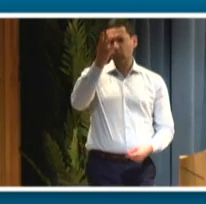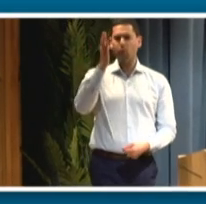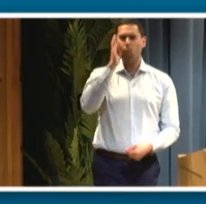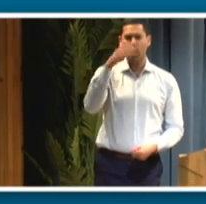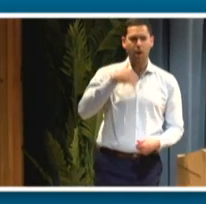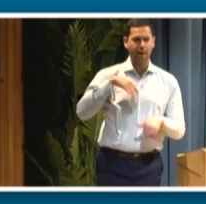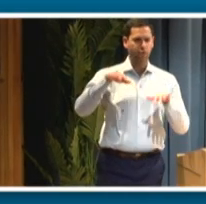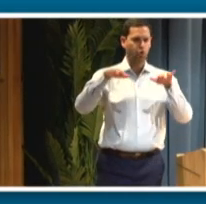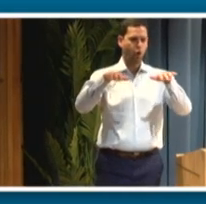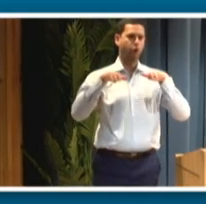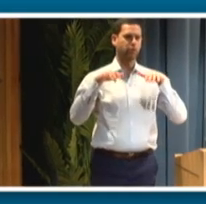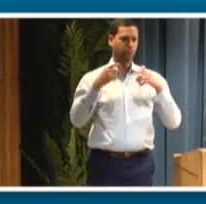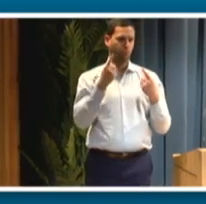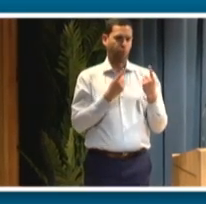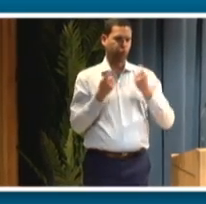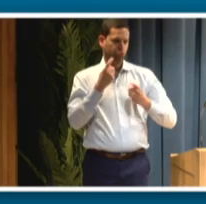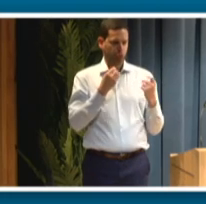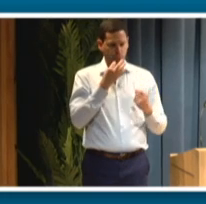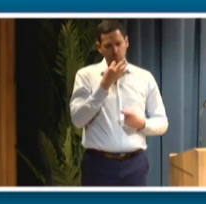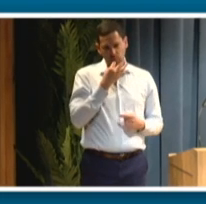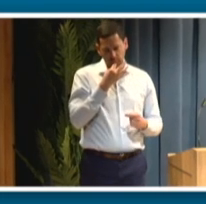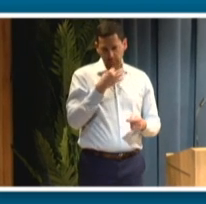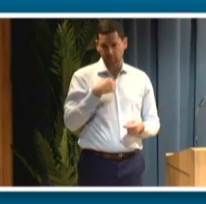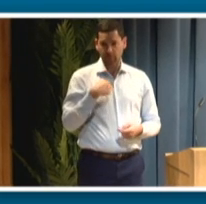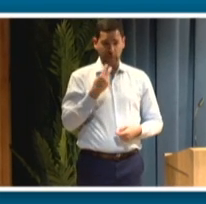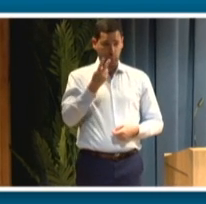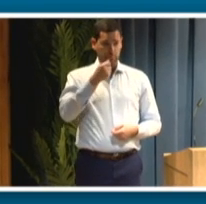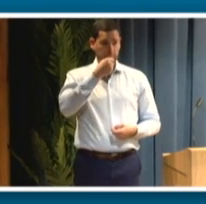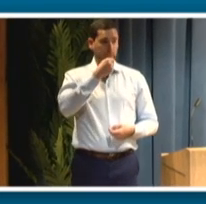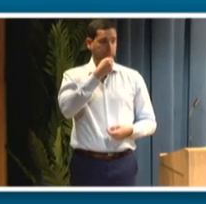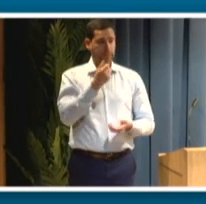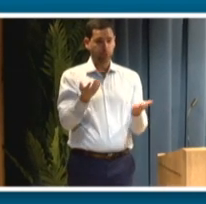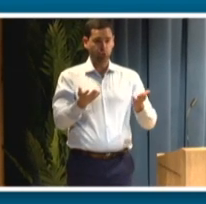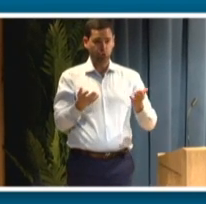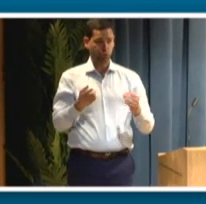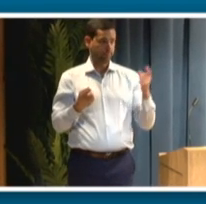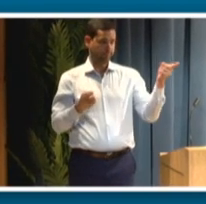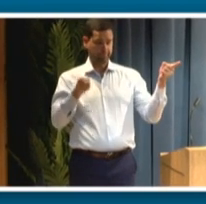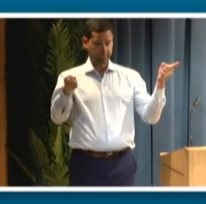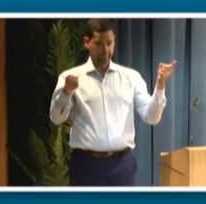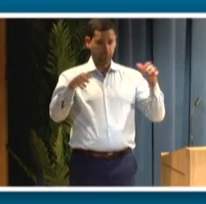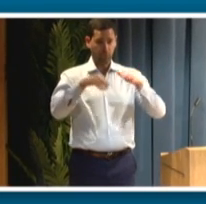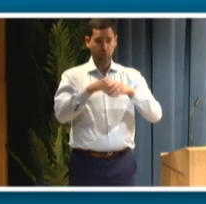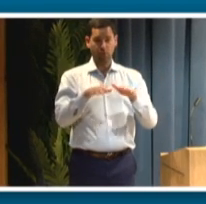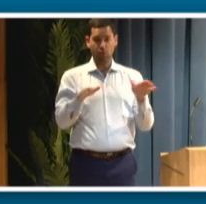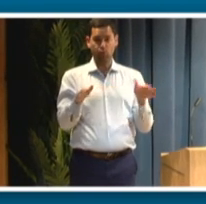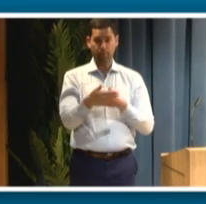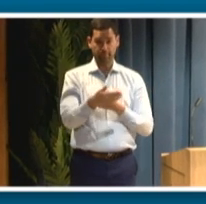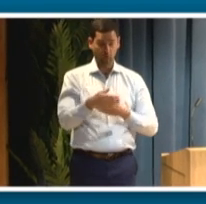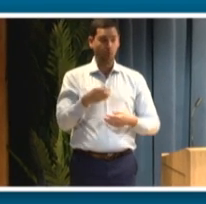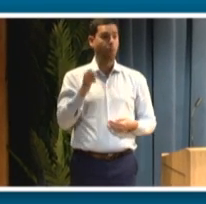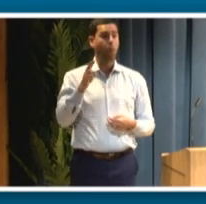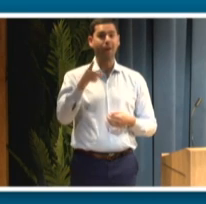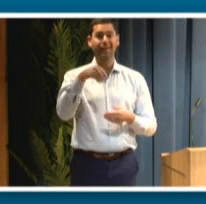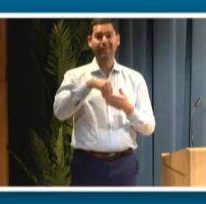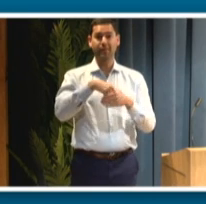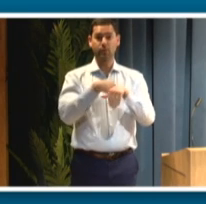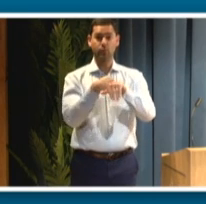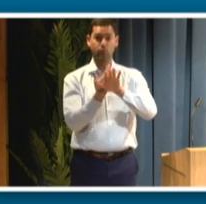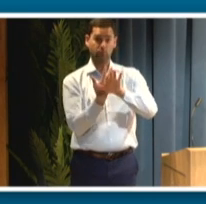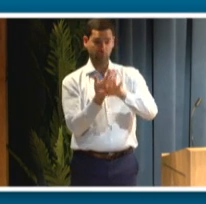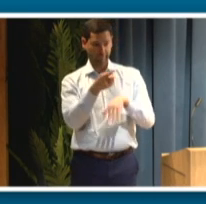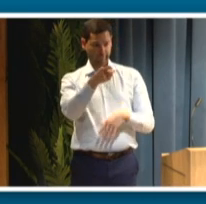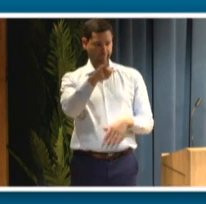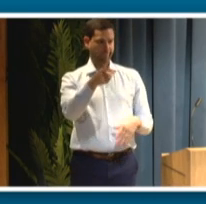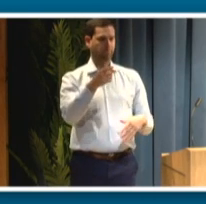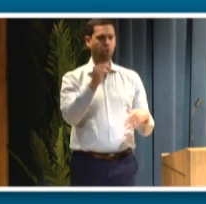mics here in the auditorium where you could ask your questions from. And then also for those of you online, if you submit a question,